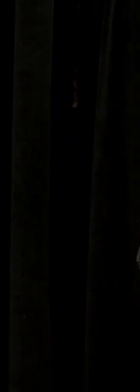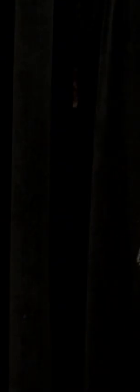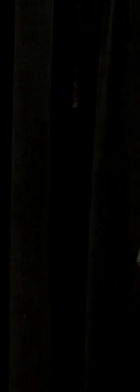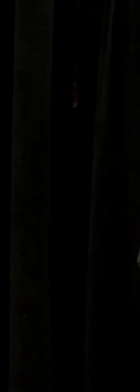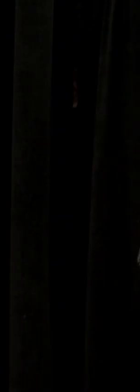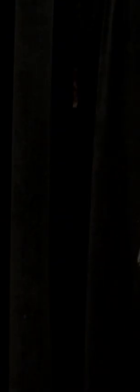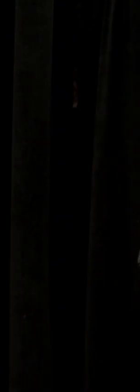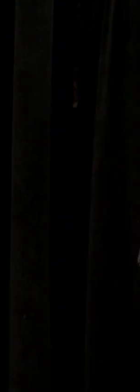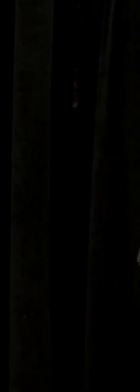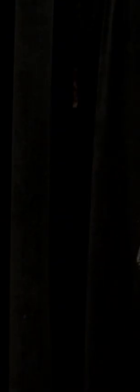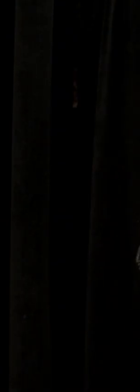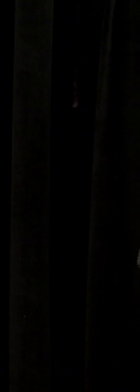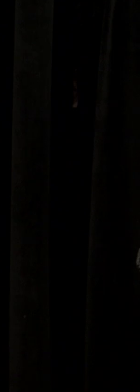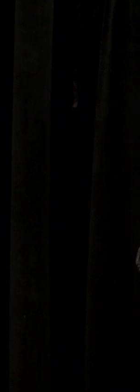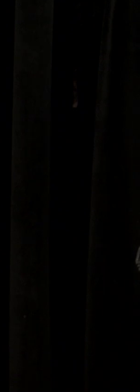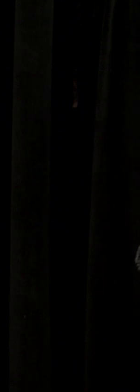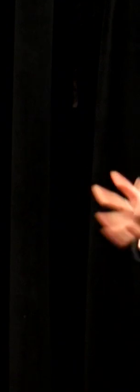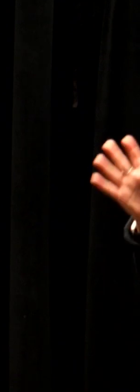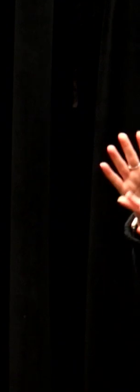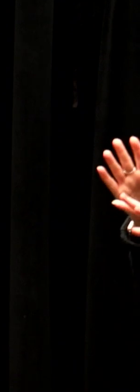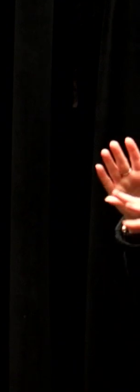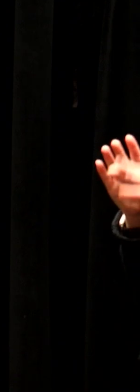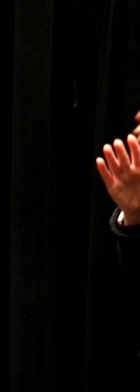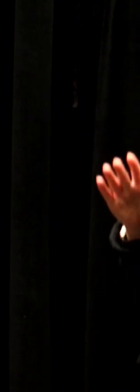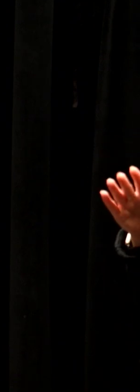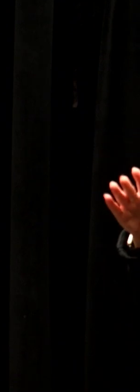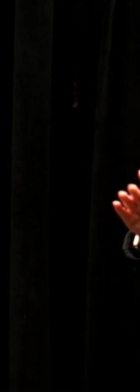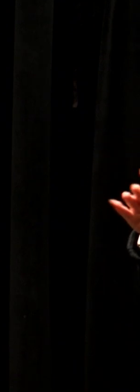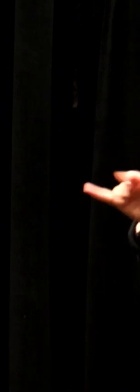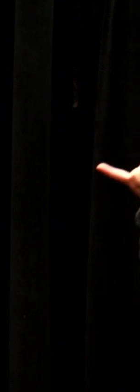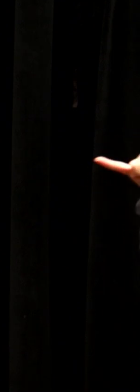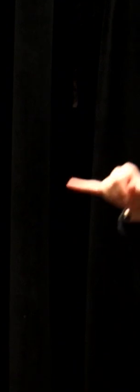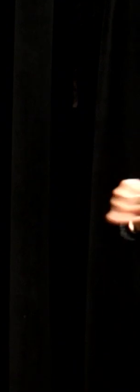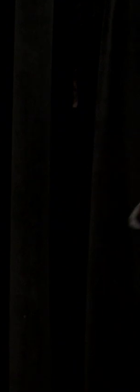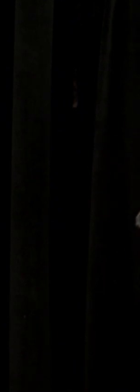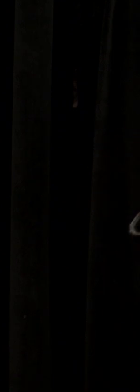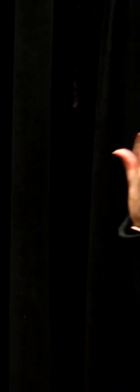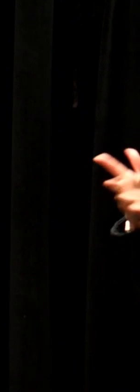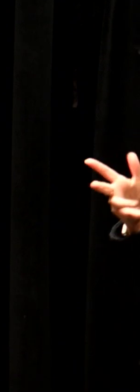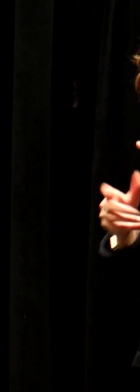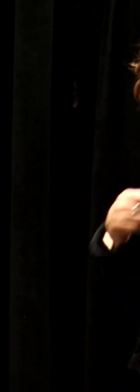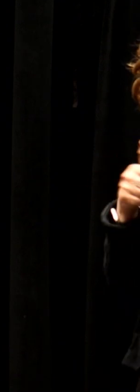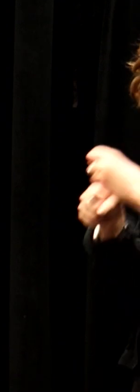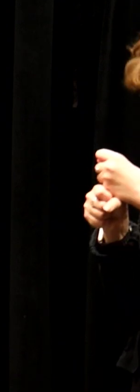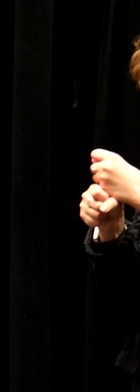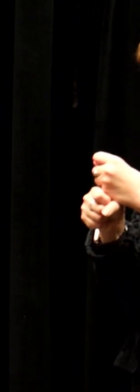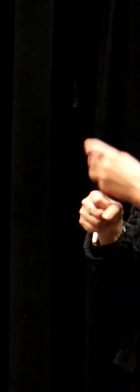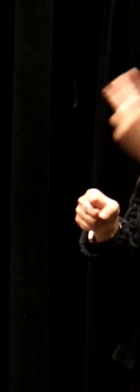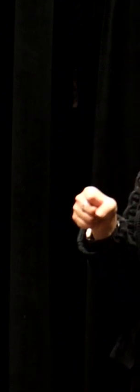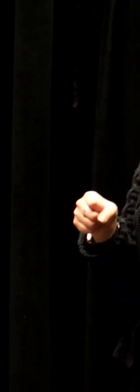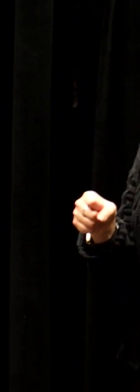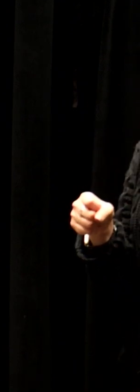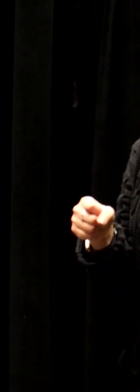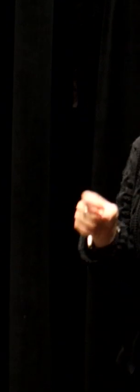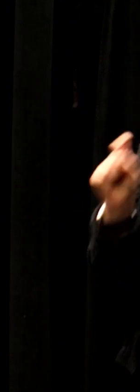finding iterations of something I already created. It allows me to be more efficient, allows me to be